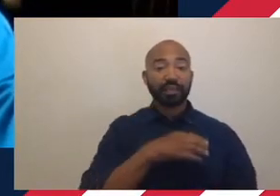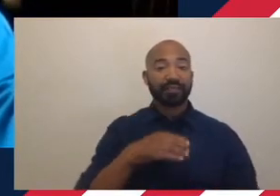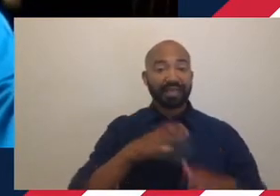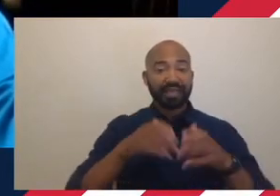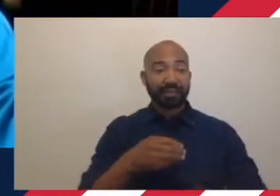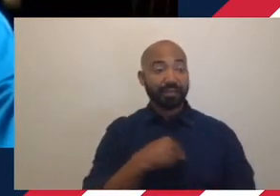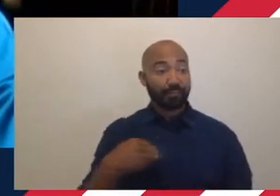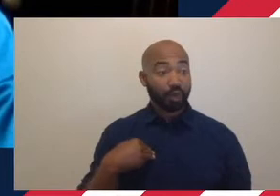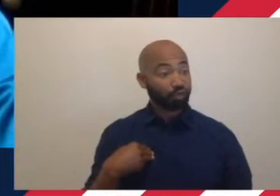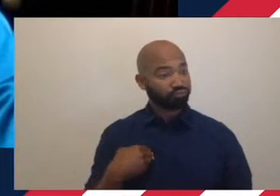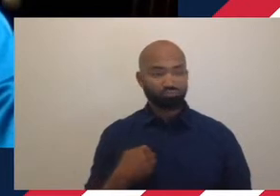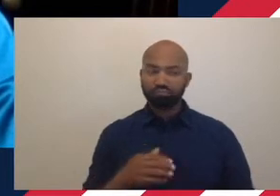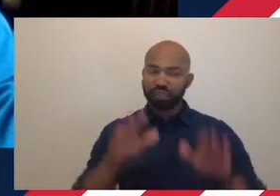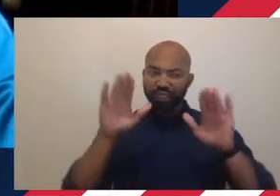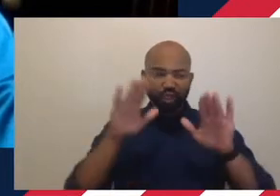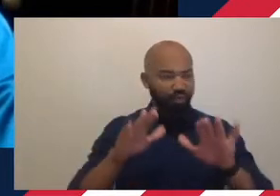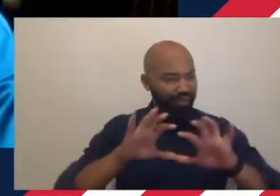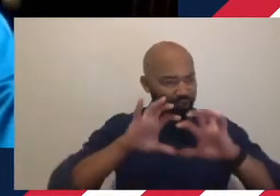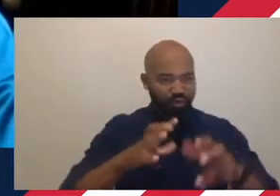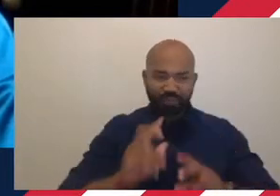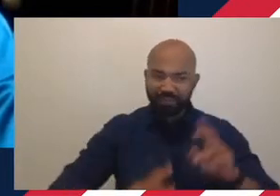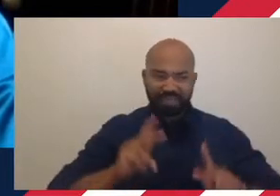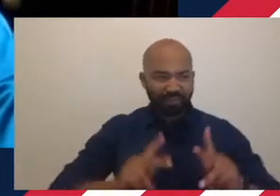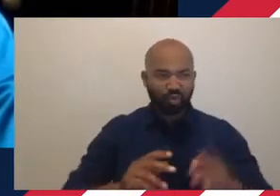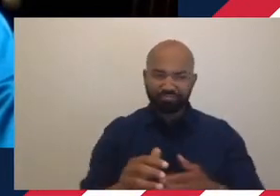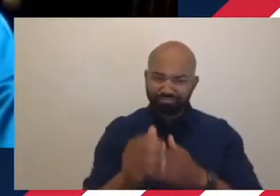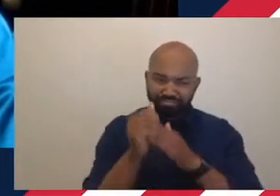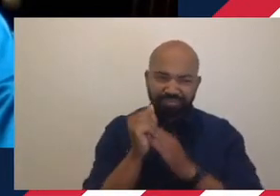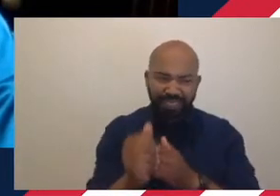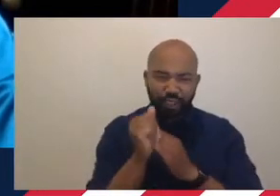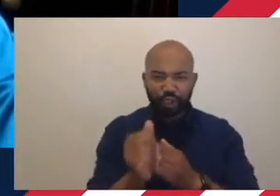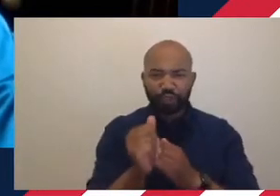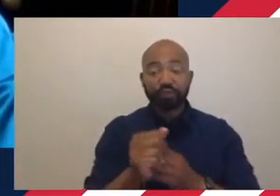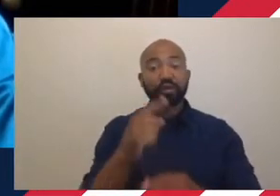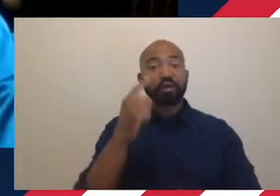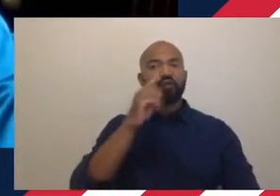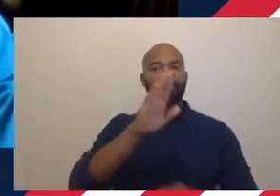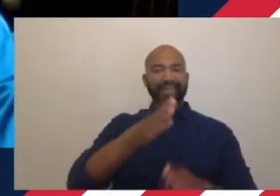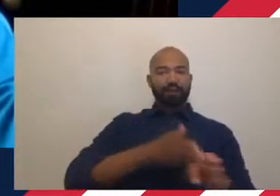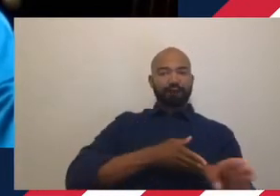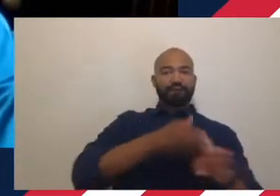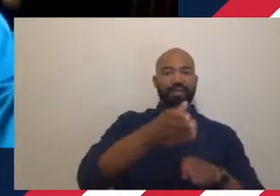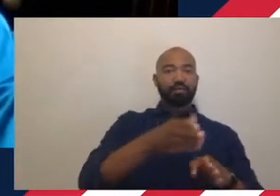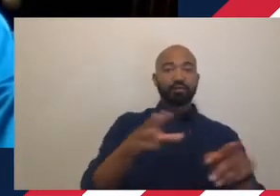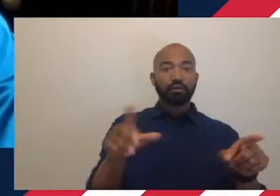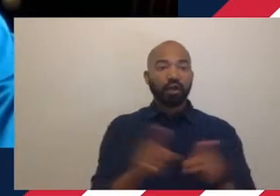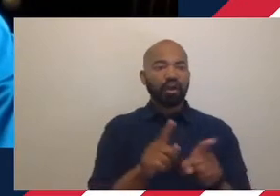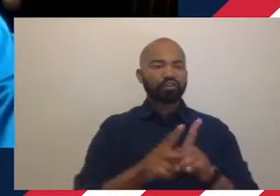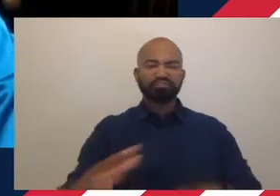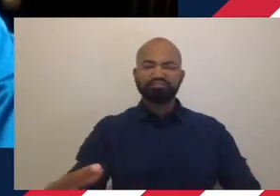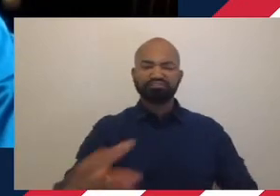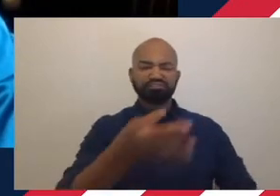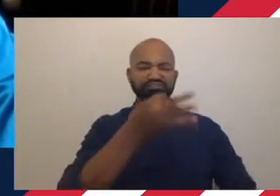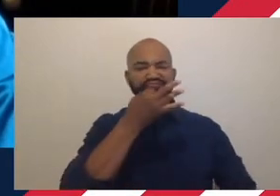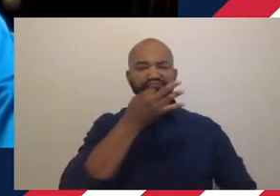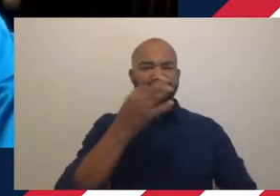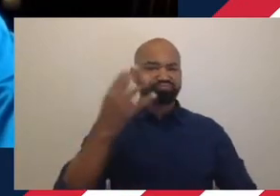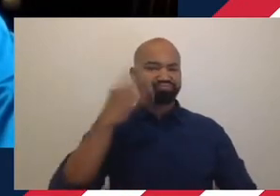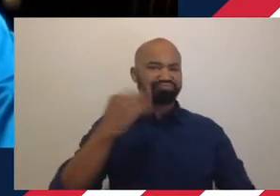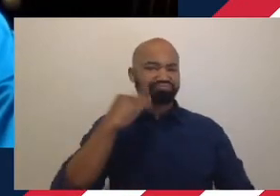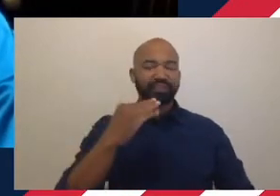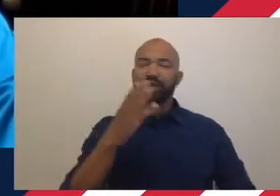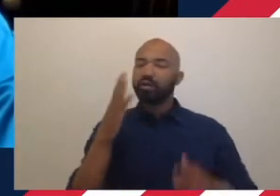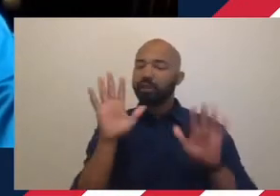a remarkable group of people who are leaders in the forefront of their fields, and their expertise will be an invaluable